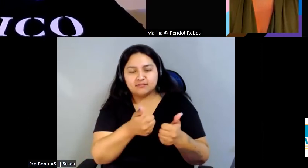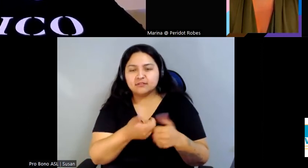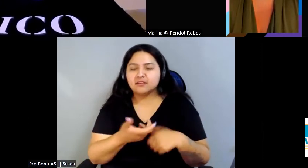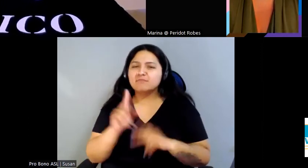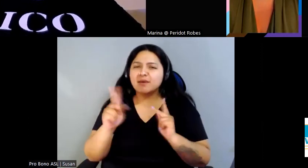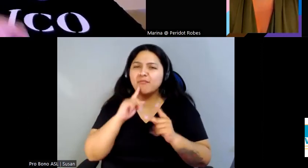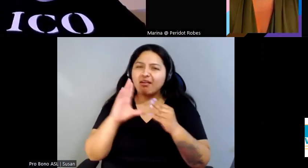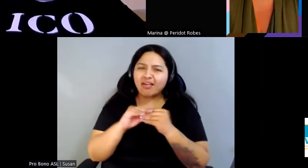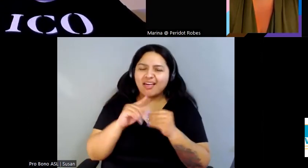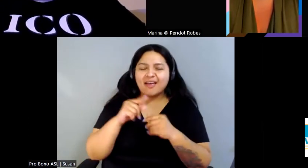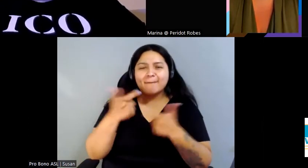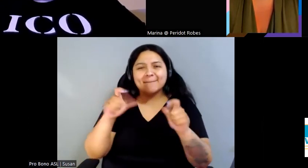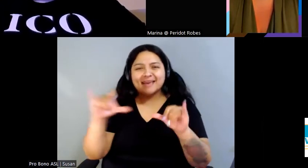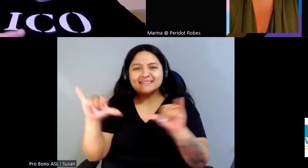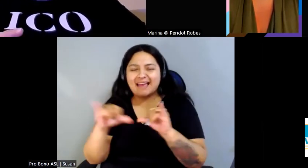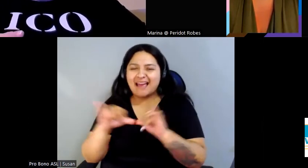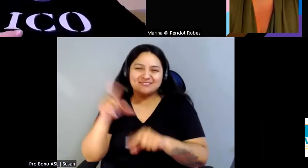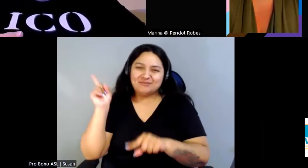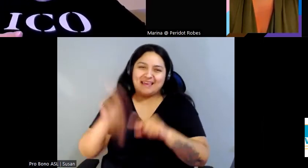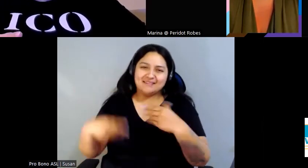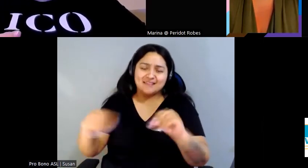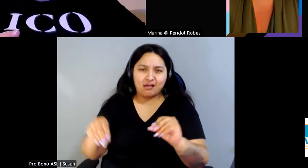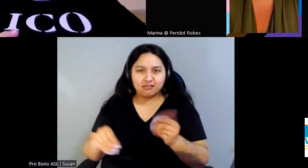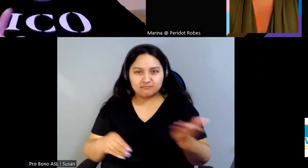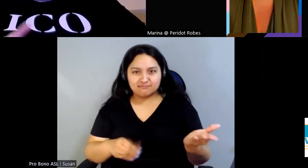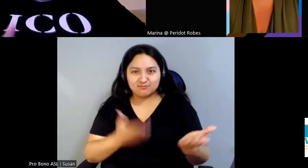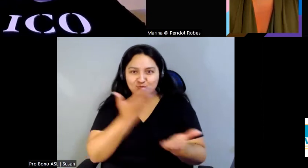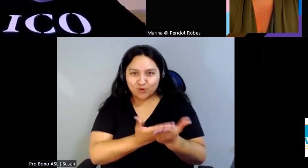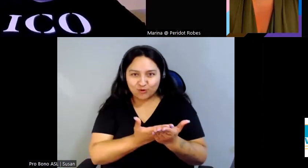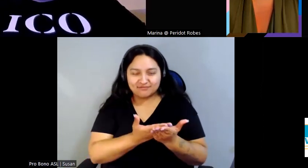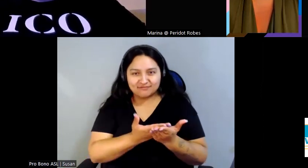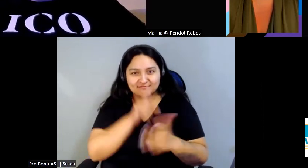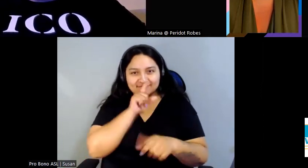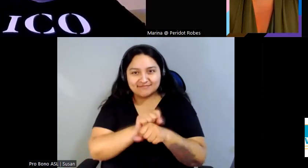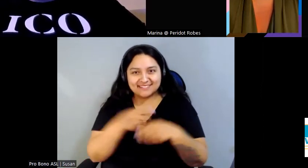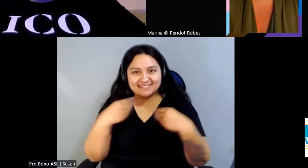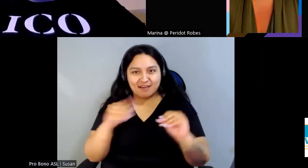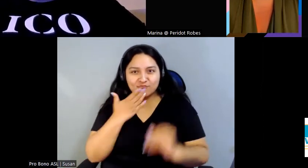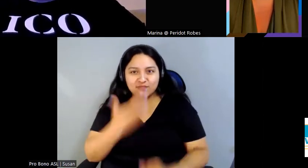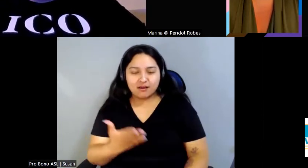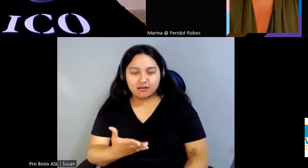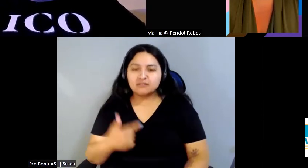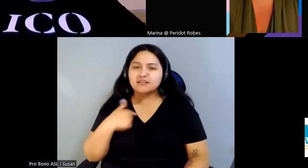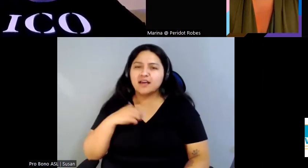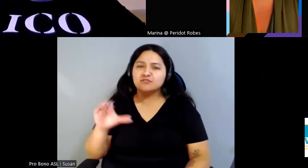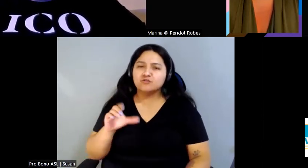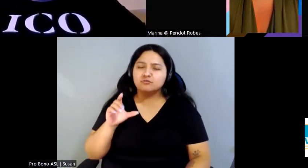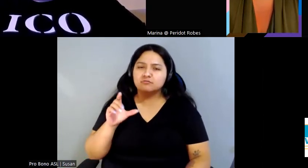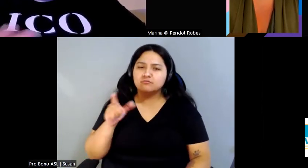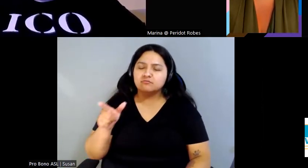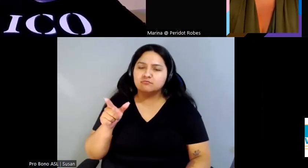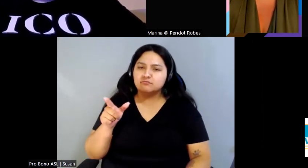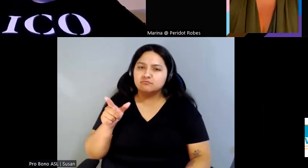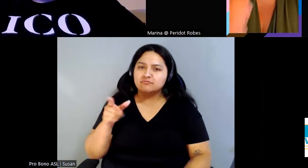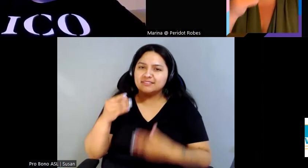do sell. And you know what? You're absolutely right, because I usually do sales with Blogger House Curvy Closet. And